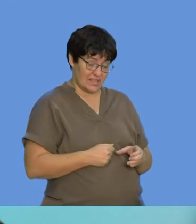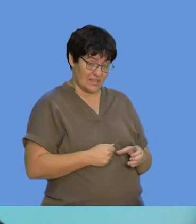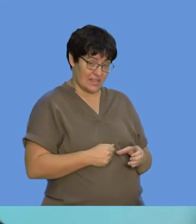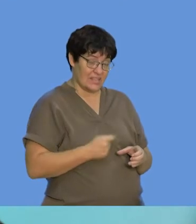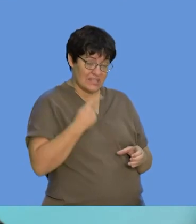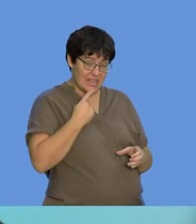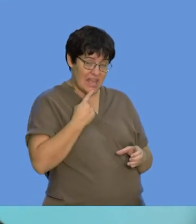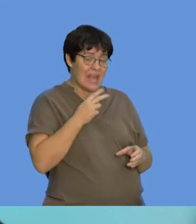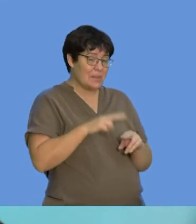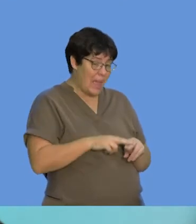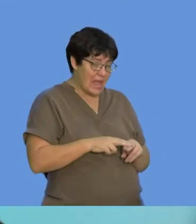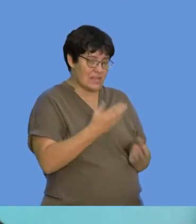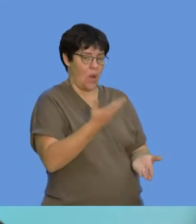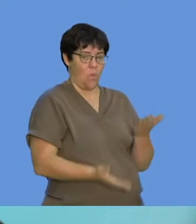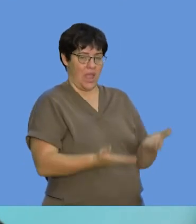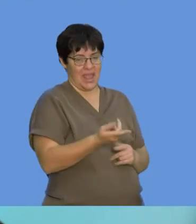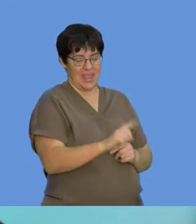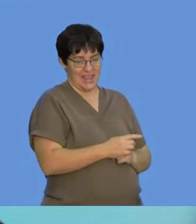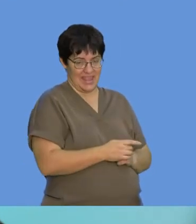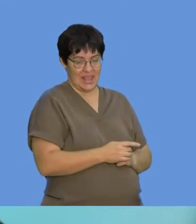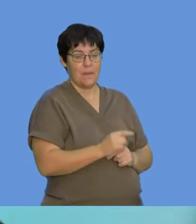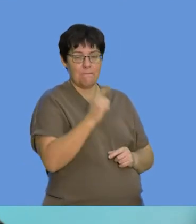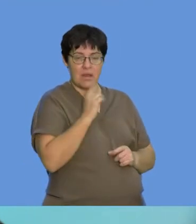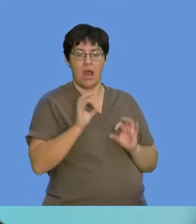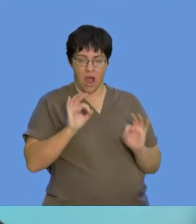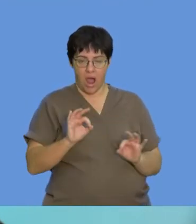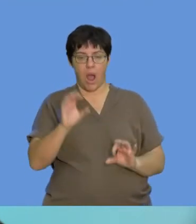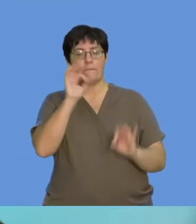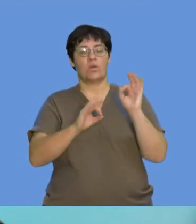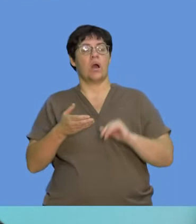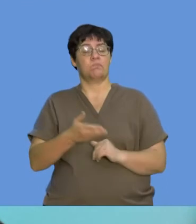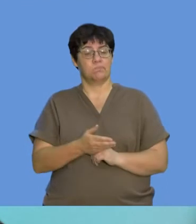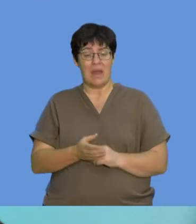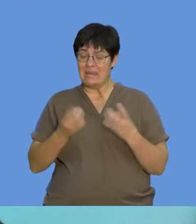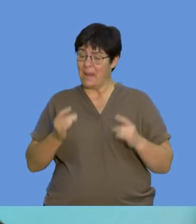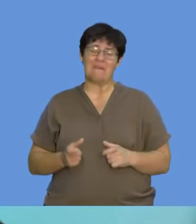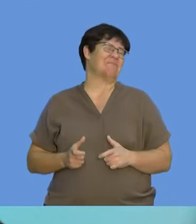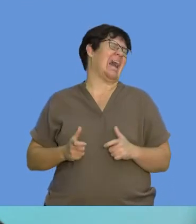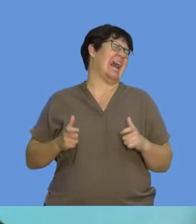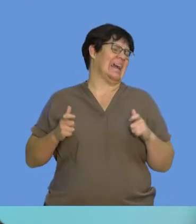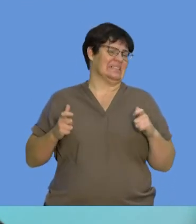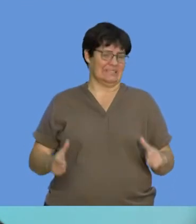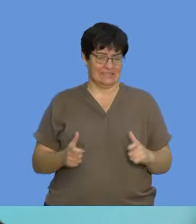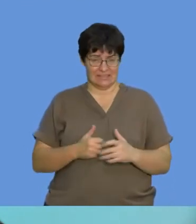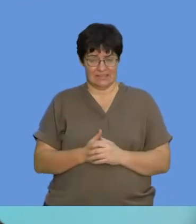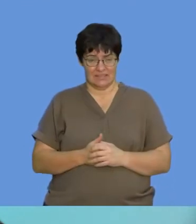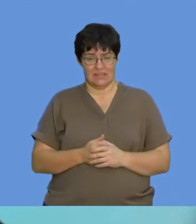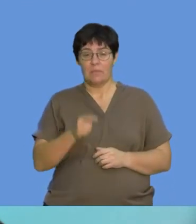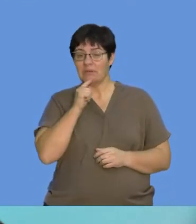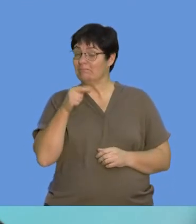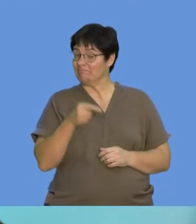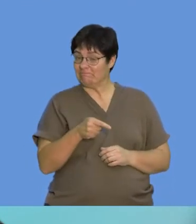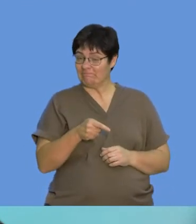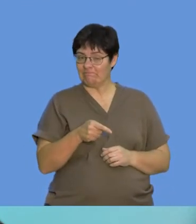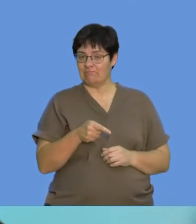in a glass of water, given the mass of water in that sample, we are able to determine the actual number of molecules, which is a big number,